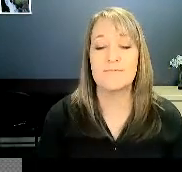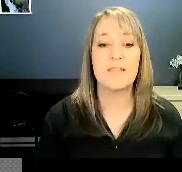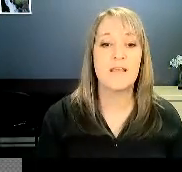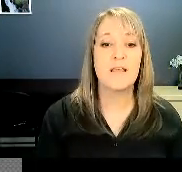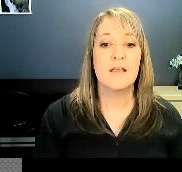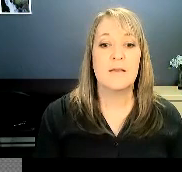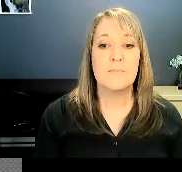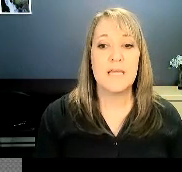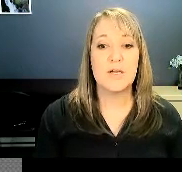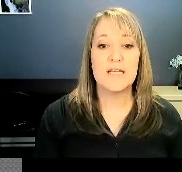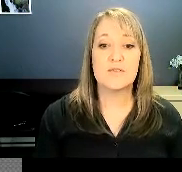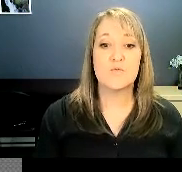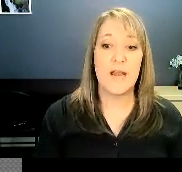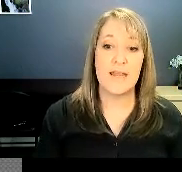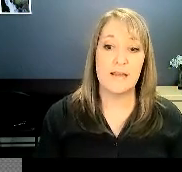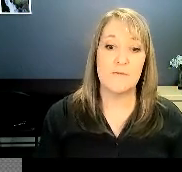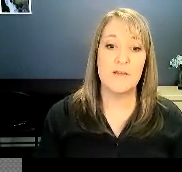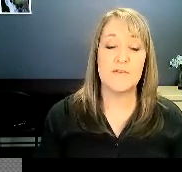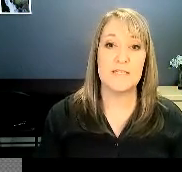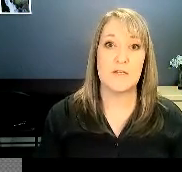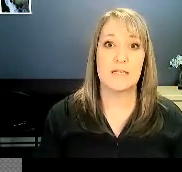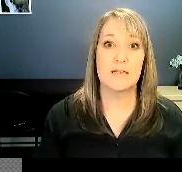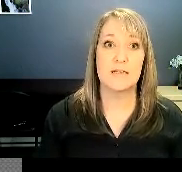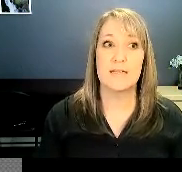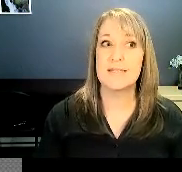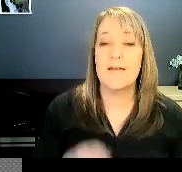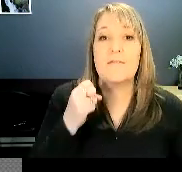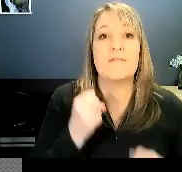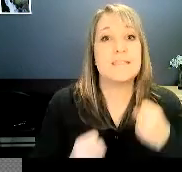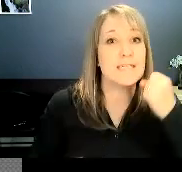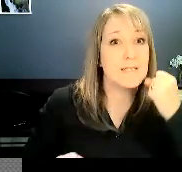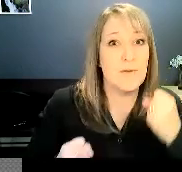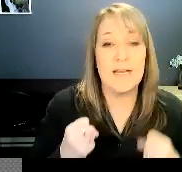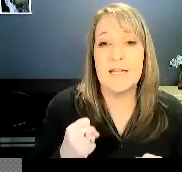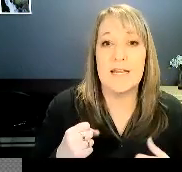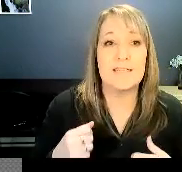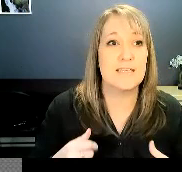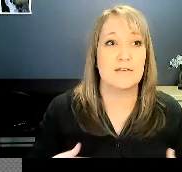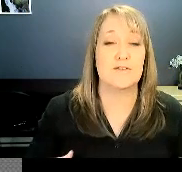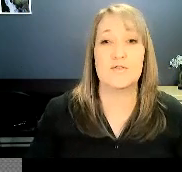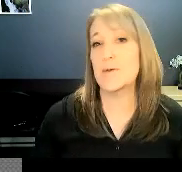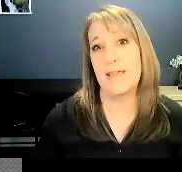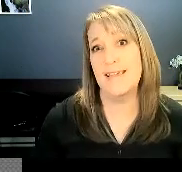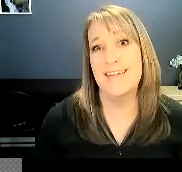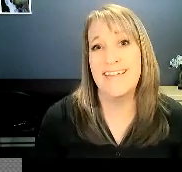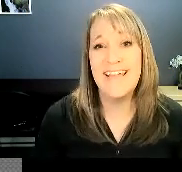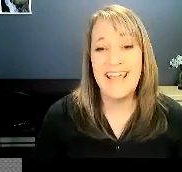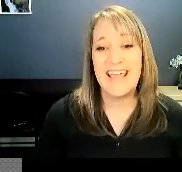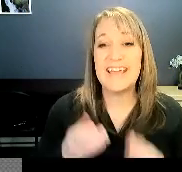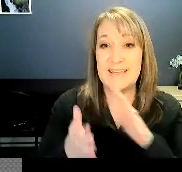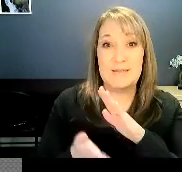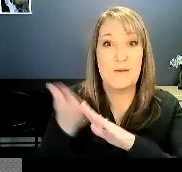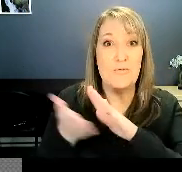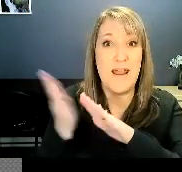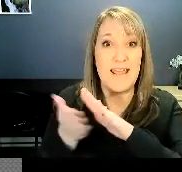running. Peter is running the fundraiser. He's not physically running and he's not dripping.